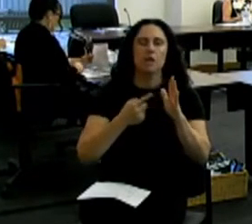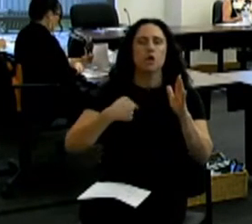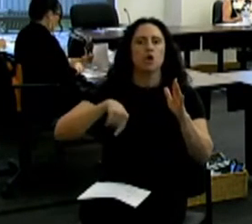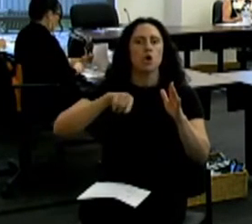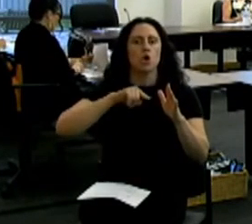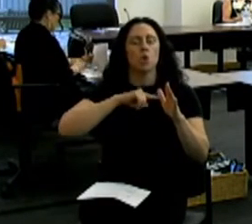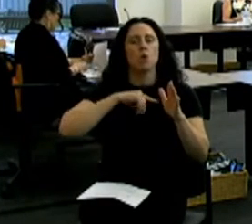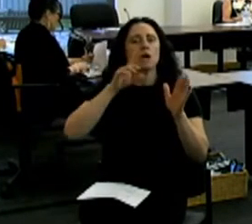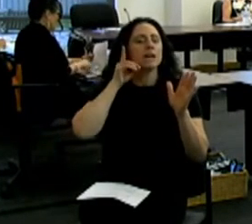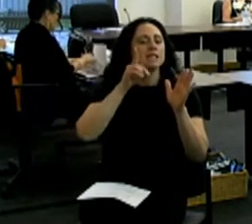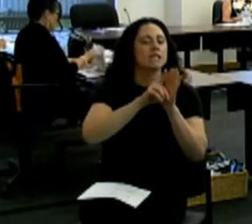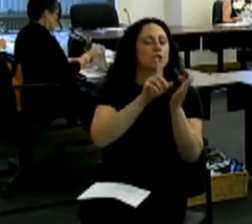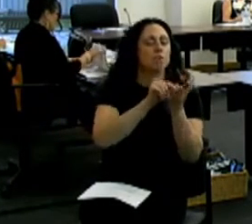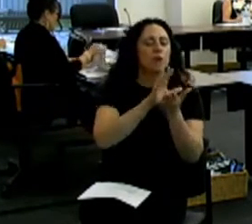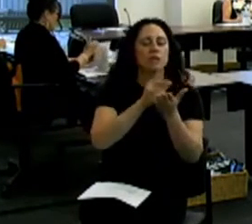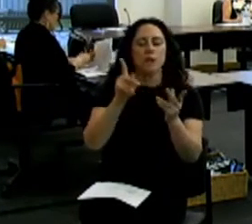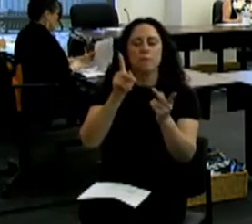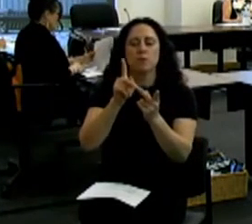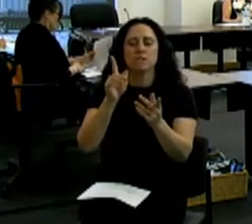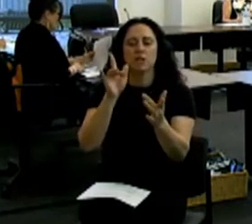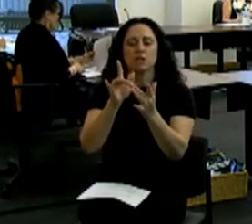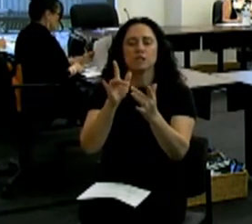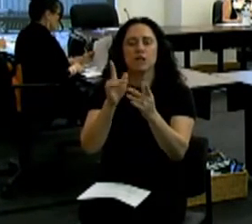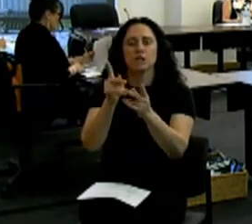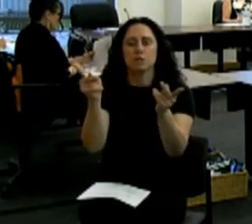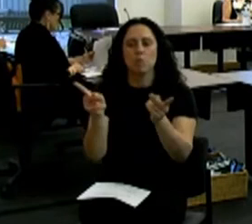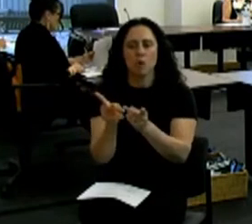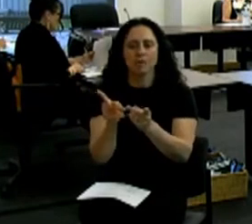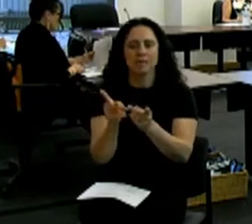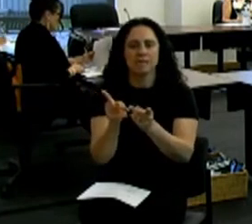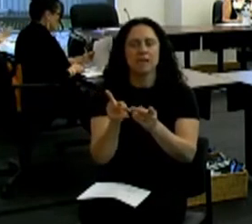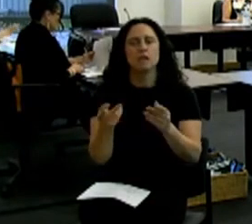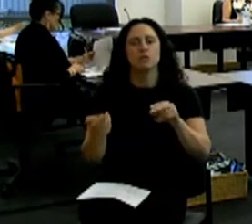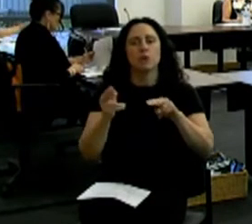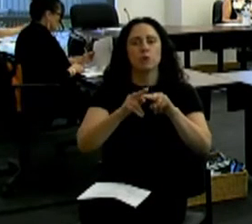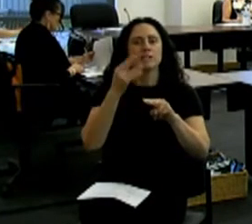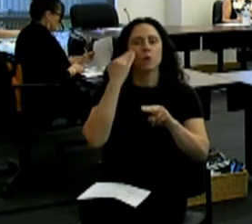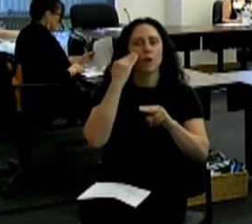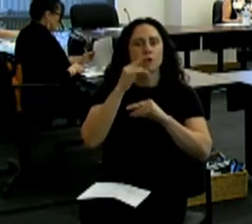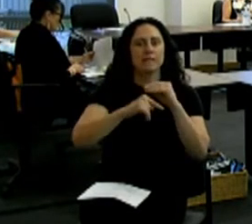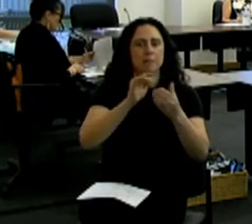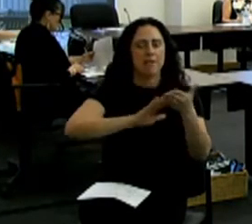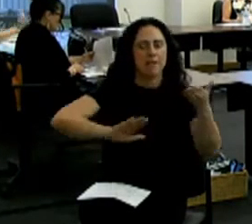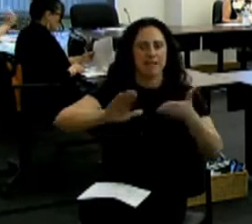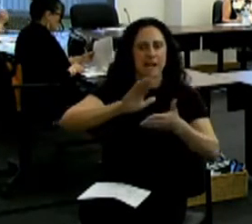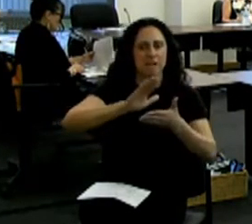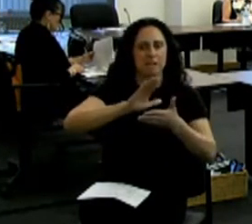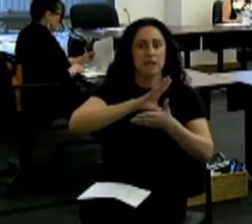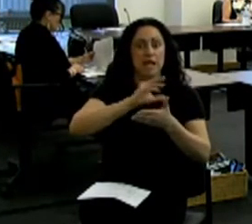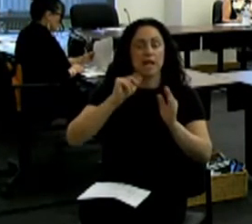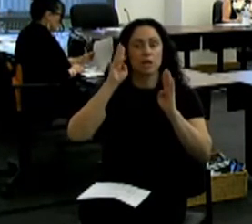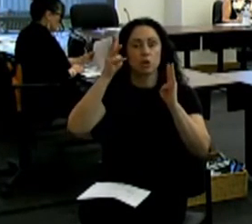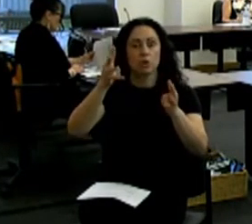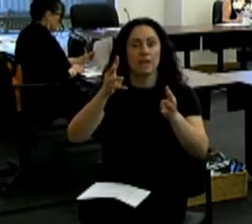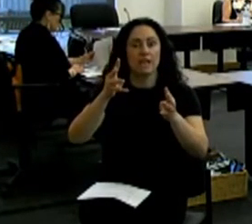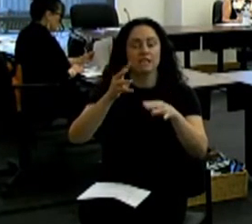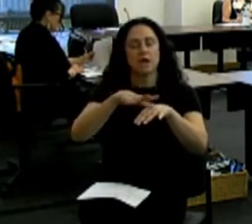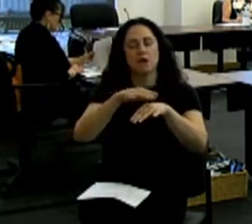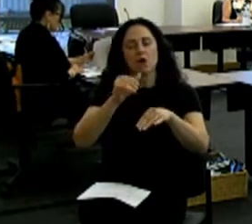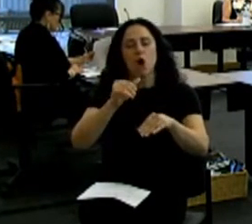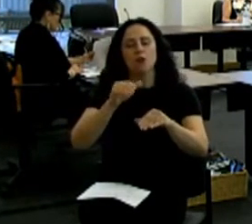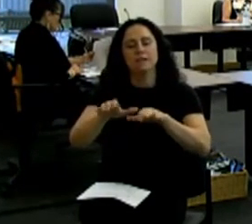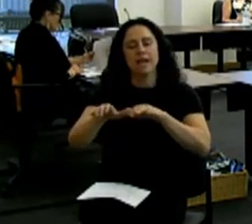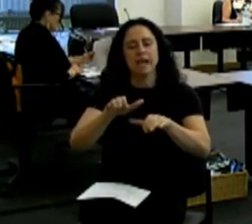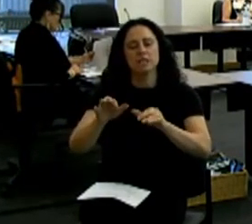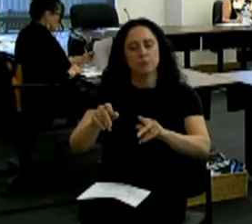using digital, print, and personal touch points through lead generation to increase awareness of the college and to create call to